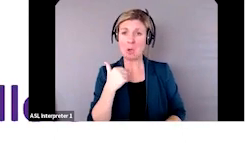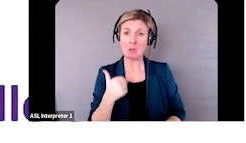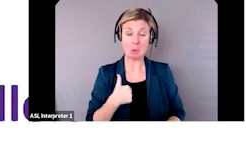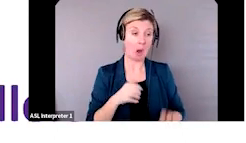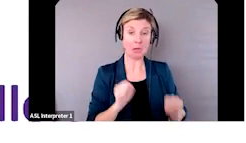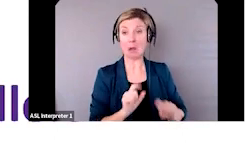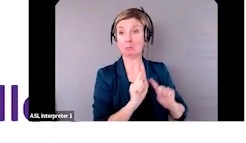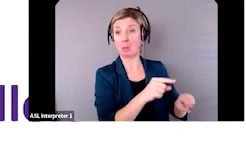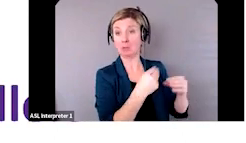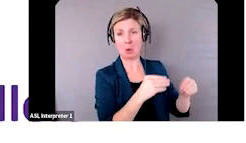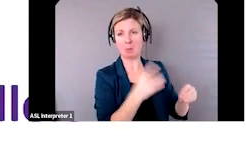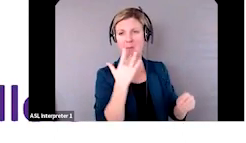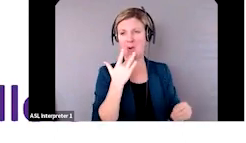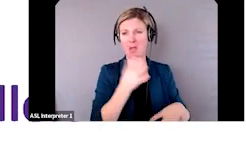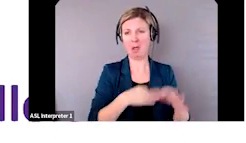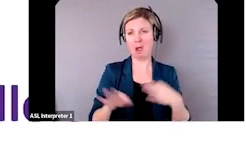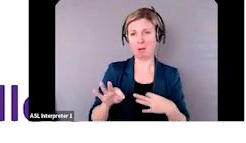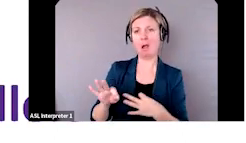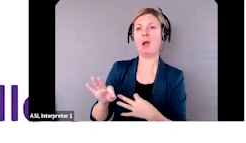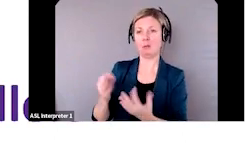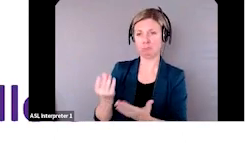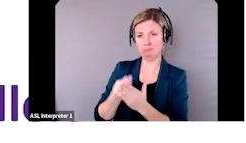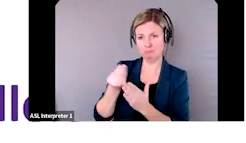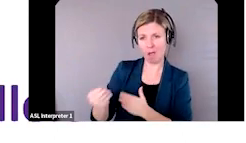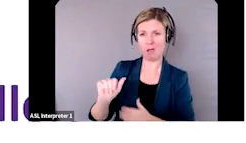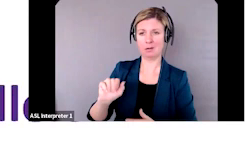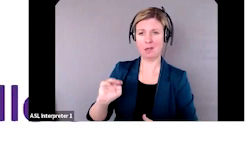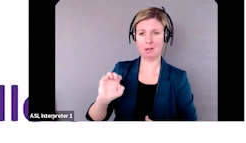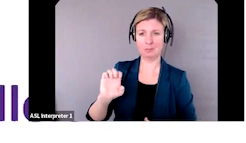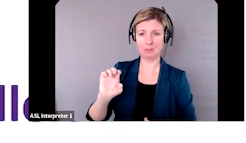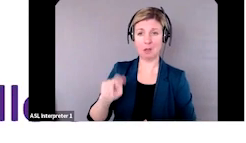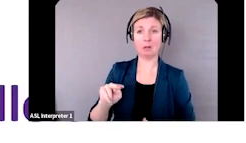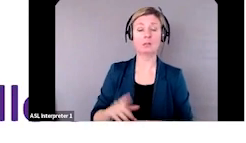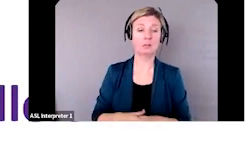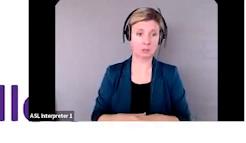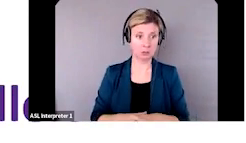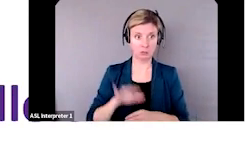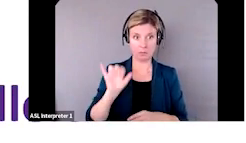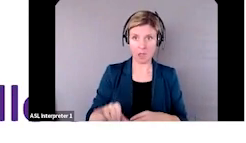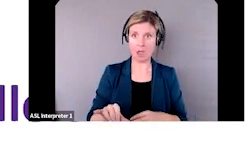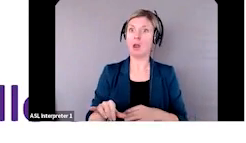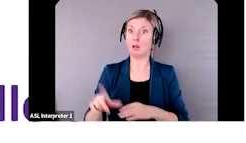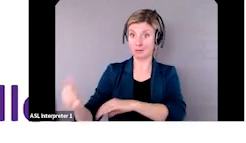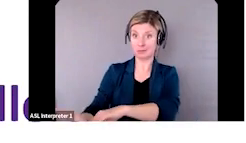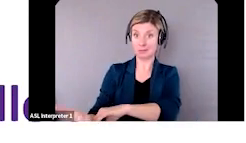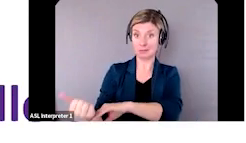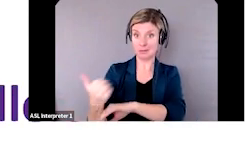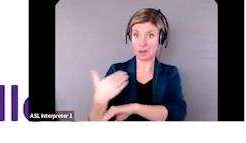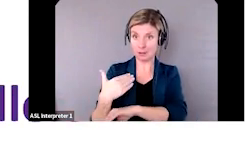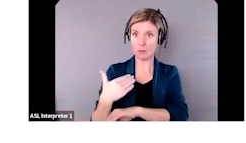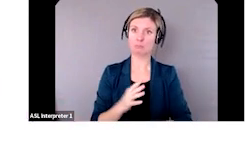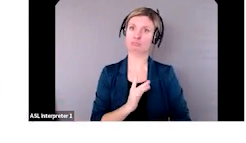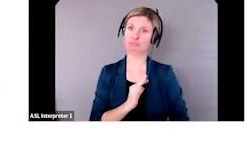that are going to show up, you get free shipping on those. And that's a key differentiator for Amazon as a channel for you.